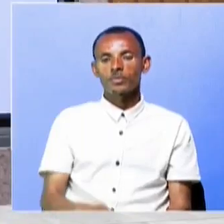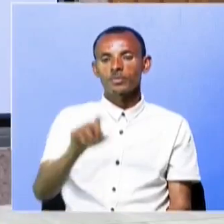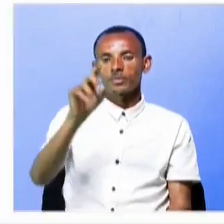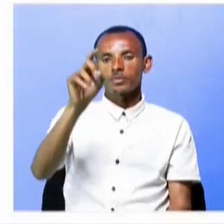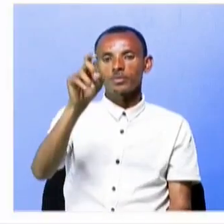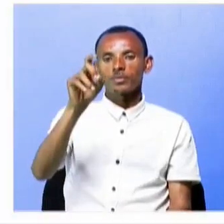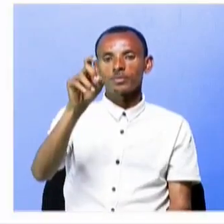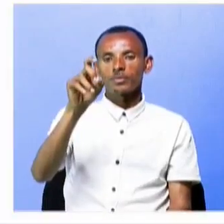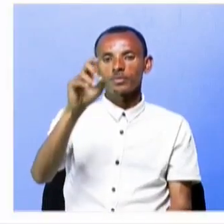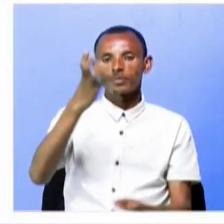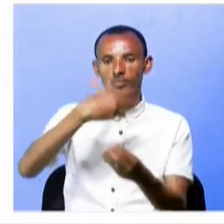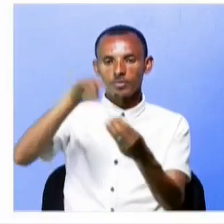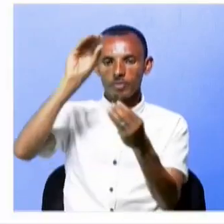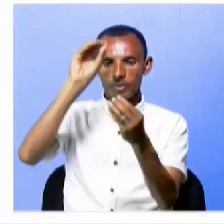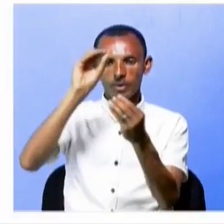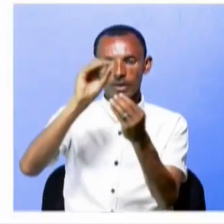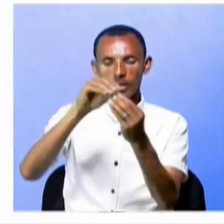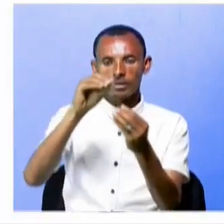plus